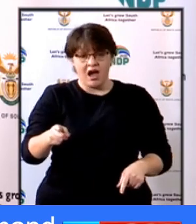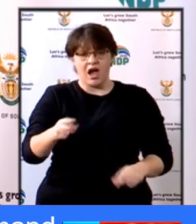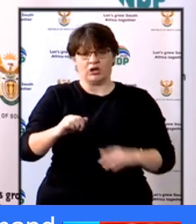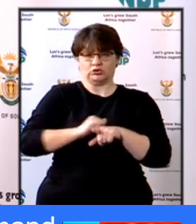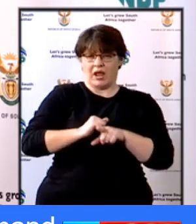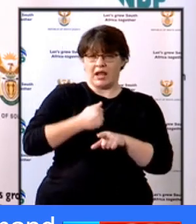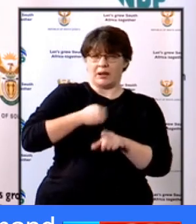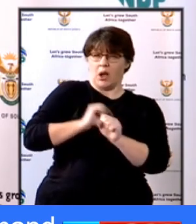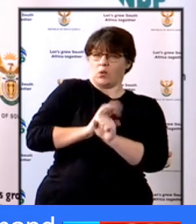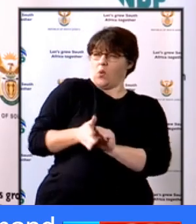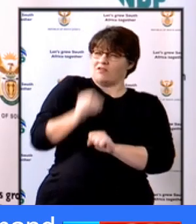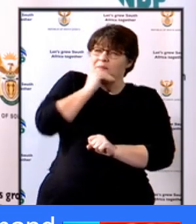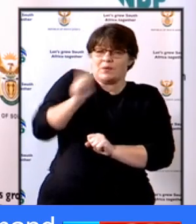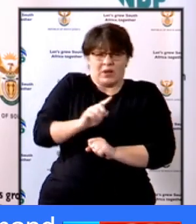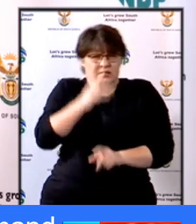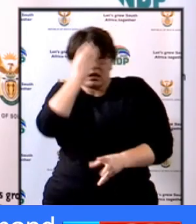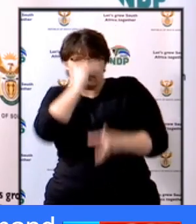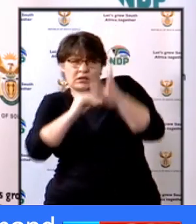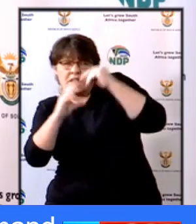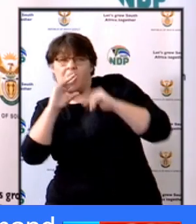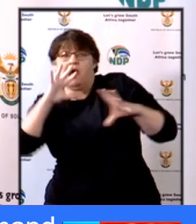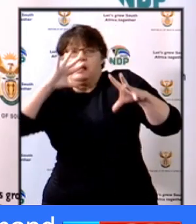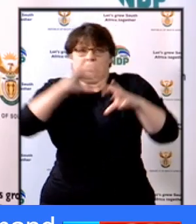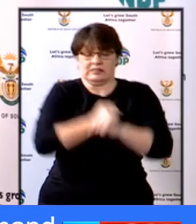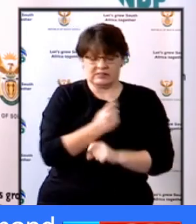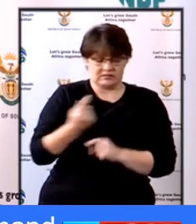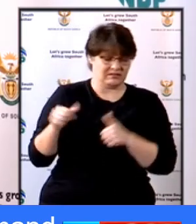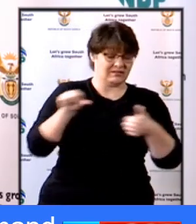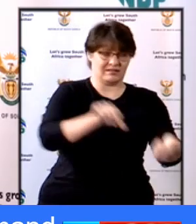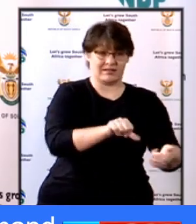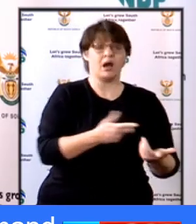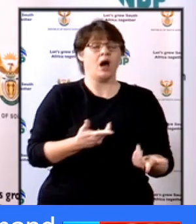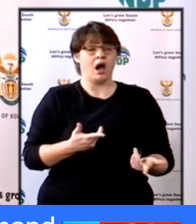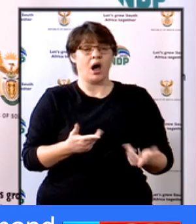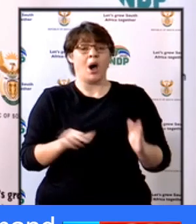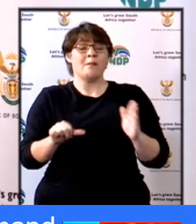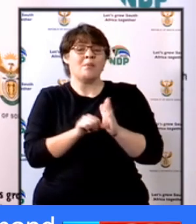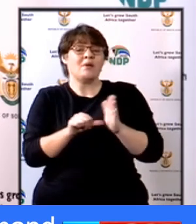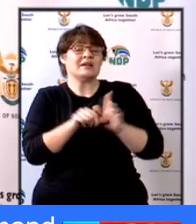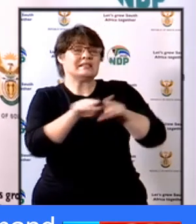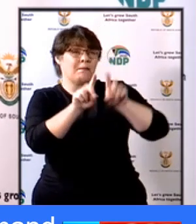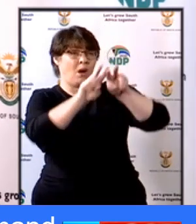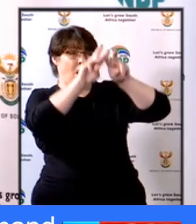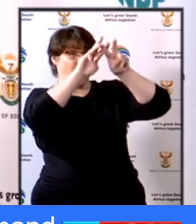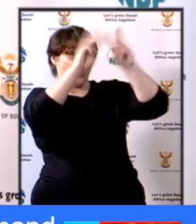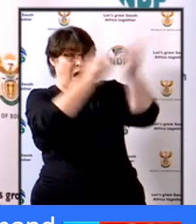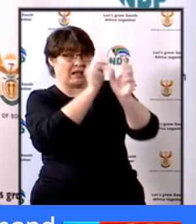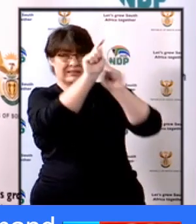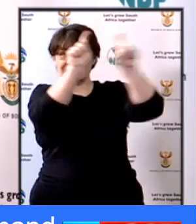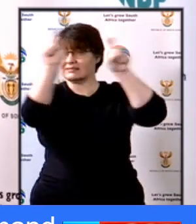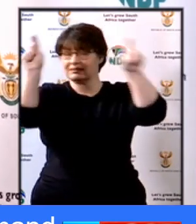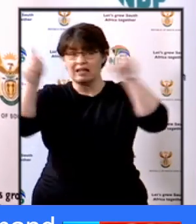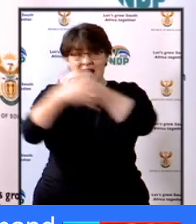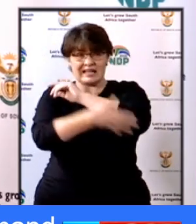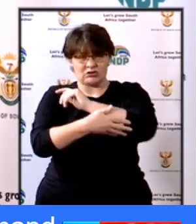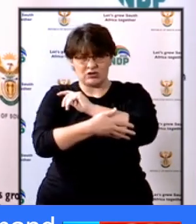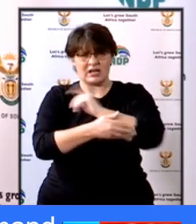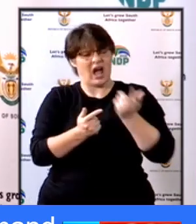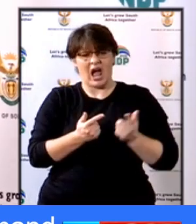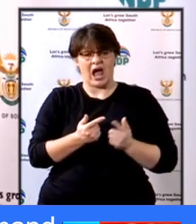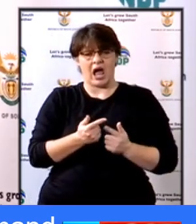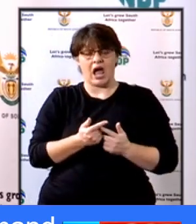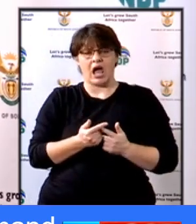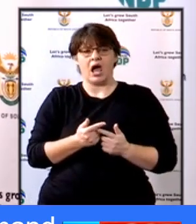environment. Because we saw in the rest of the world, the most critical thing was hospitals were crammed